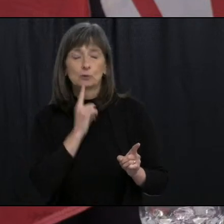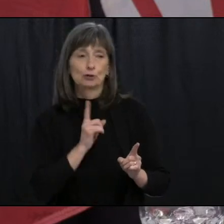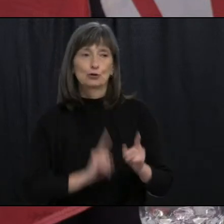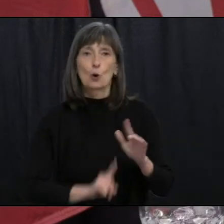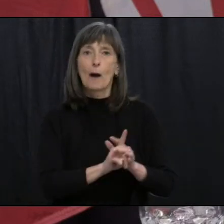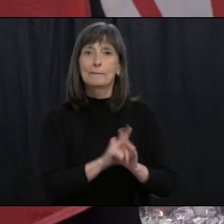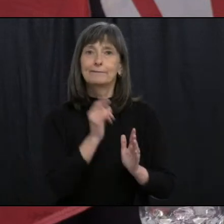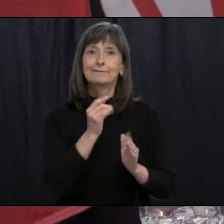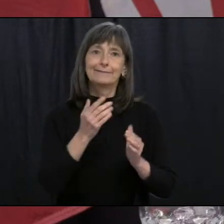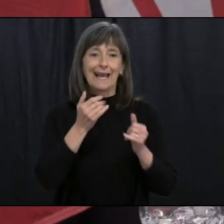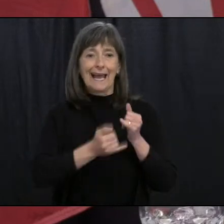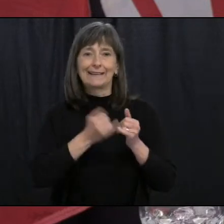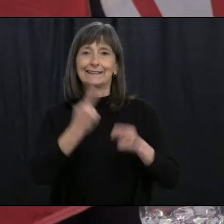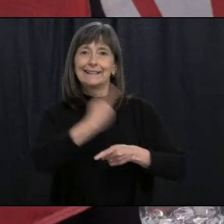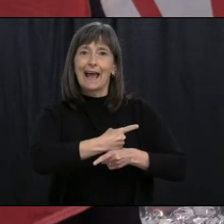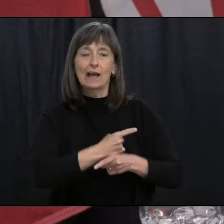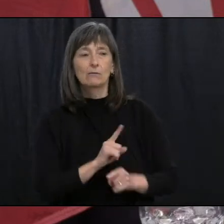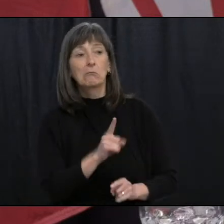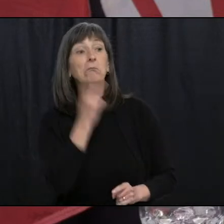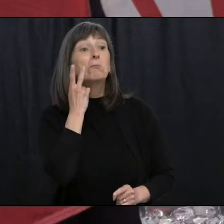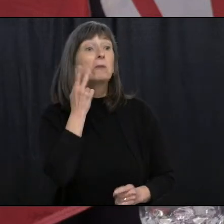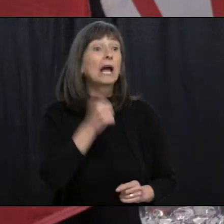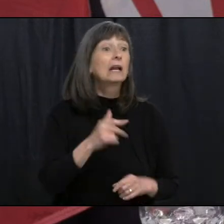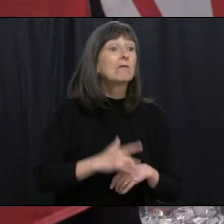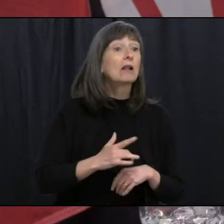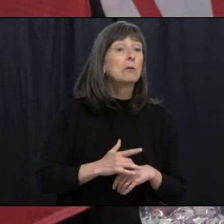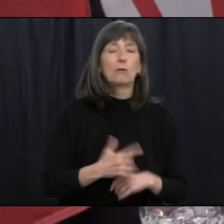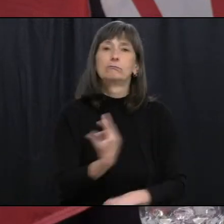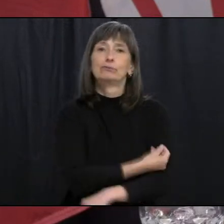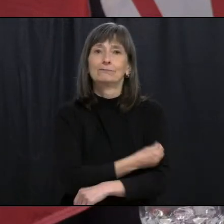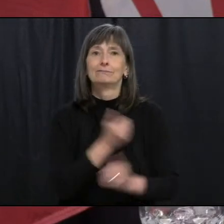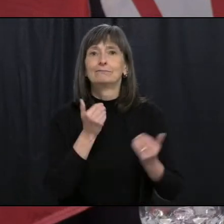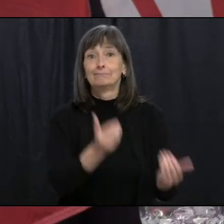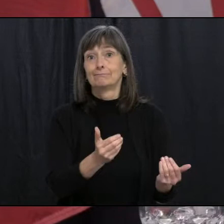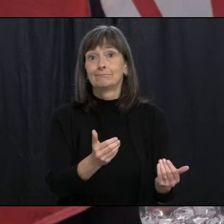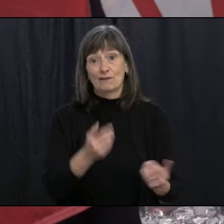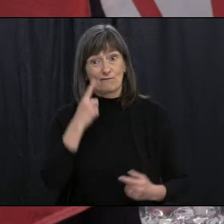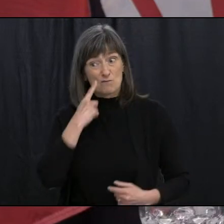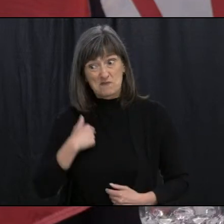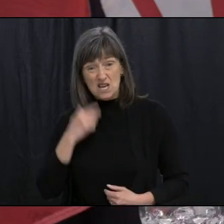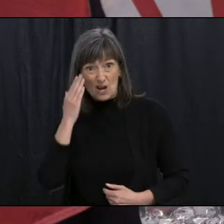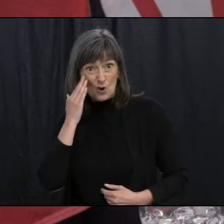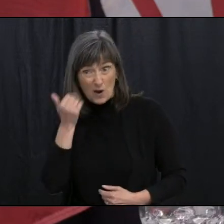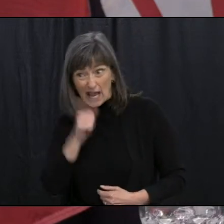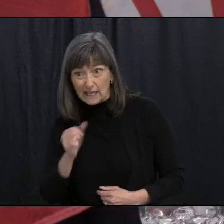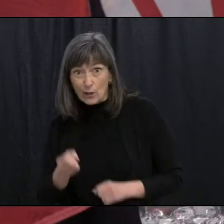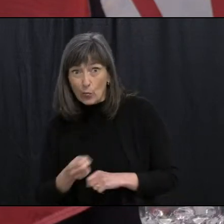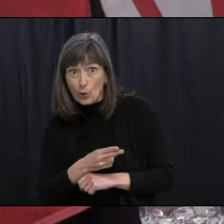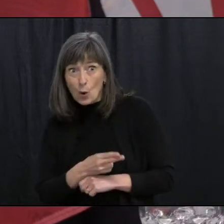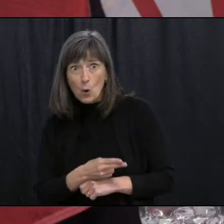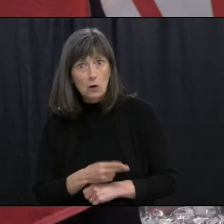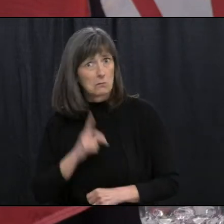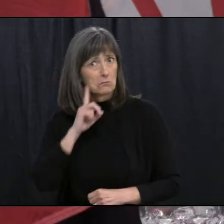away with vaccine undelivered. I will certainly go back and verify